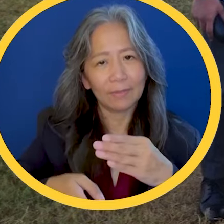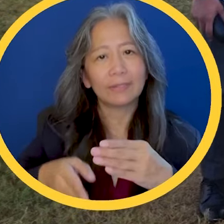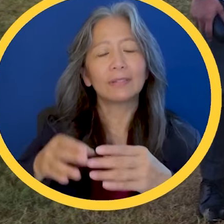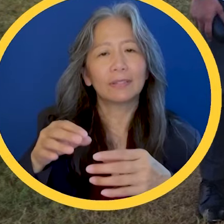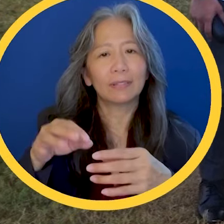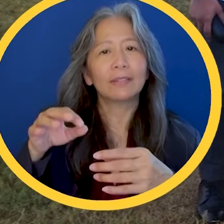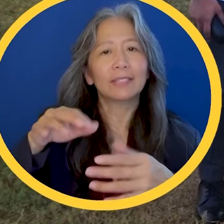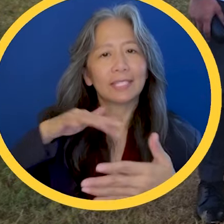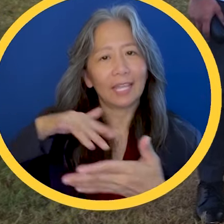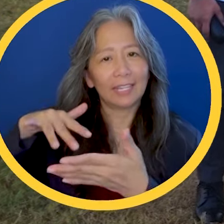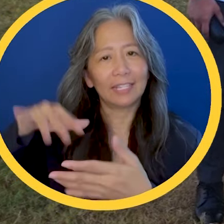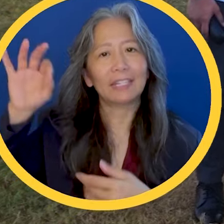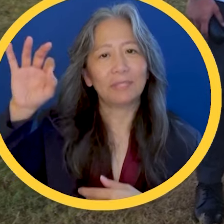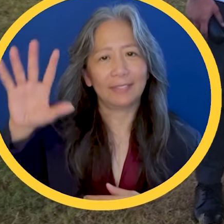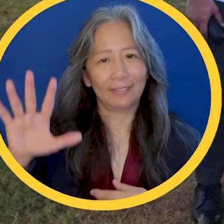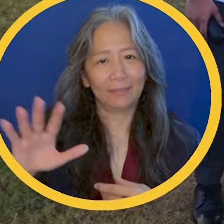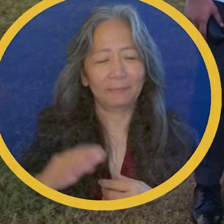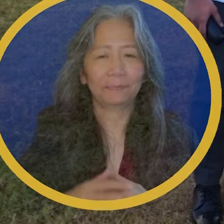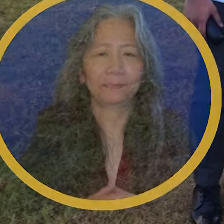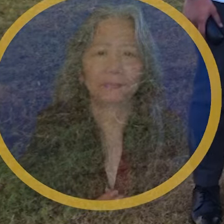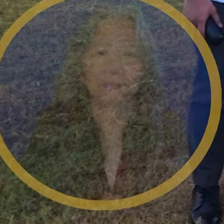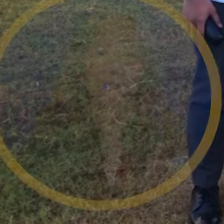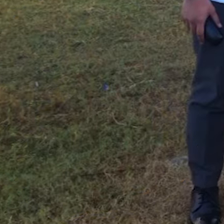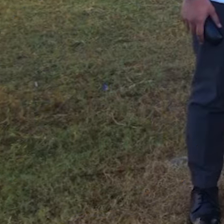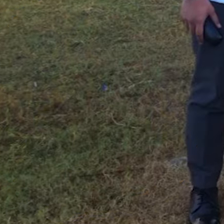able to finish studying in the ministry.